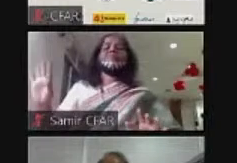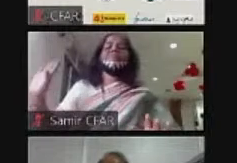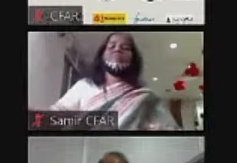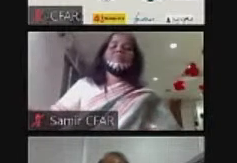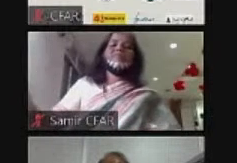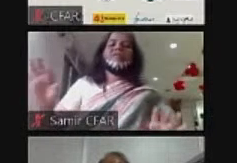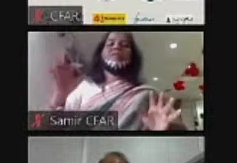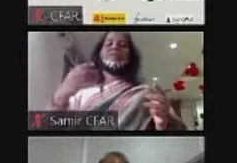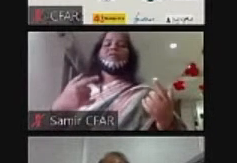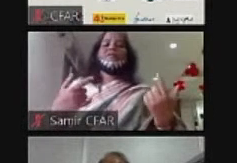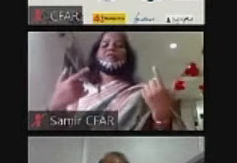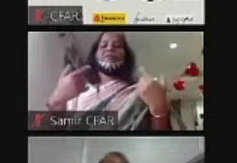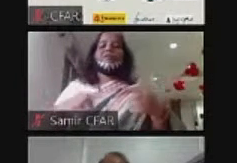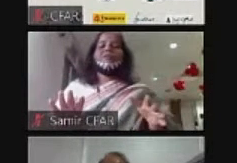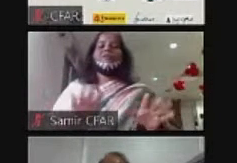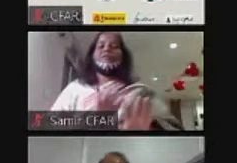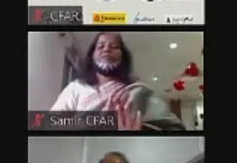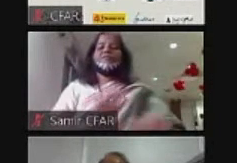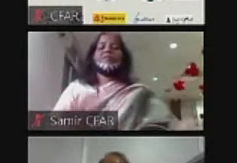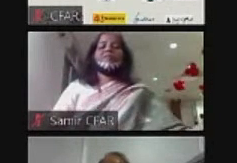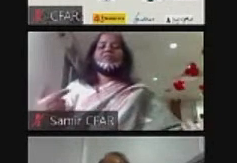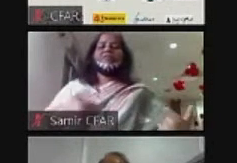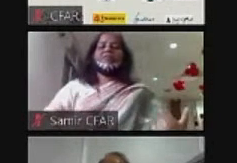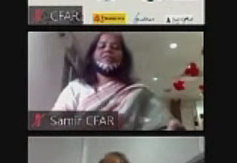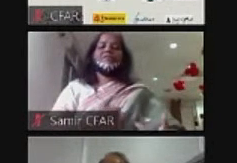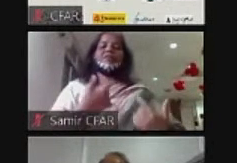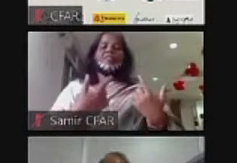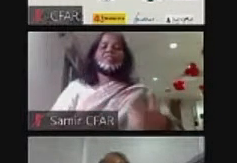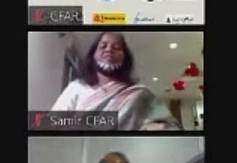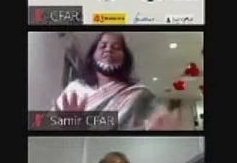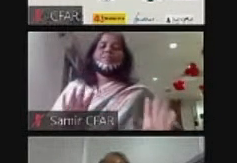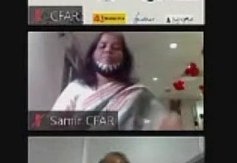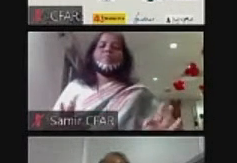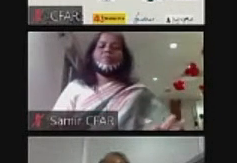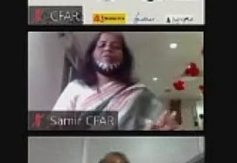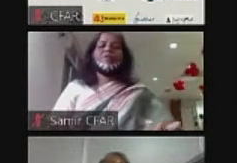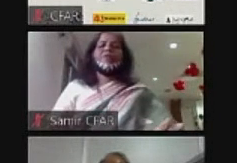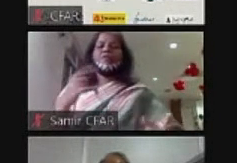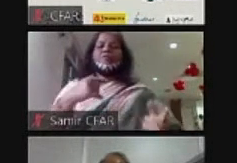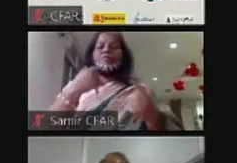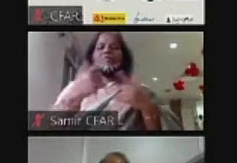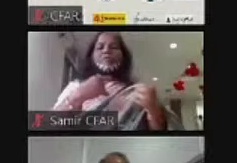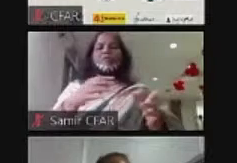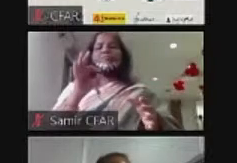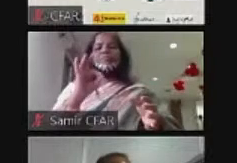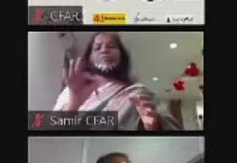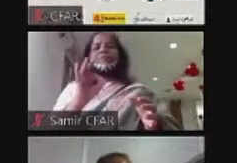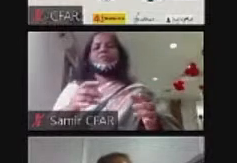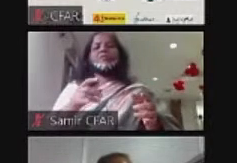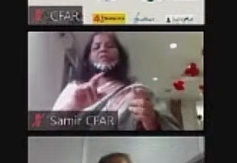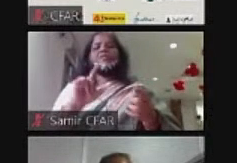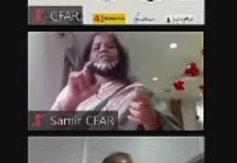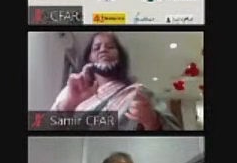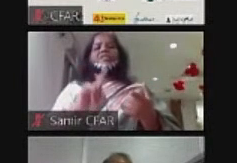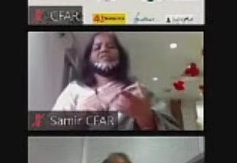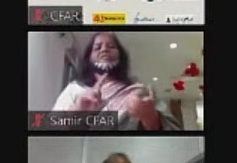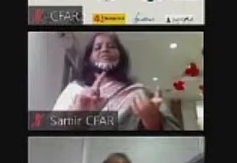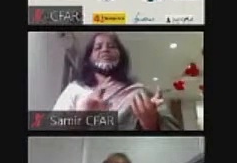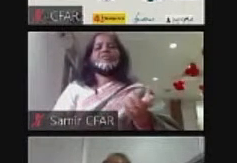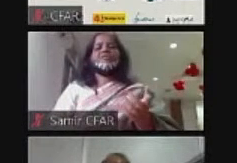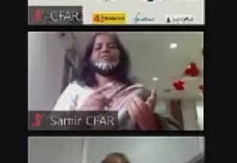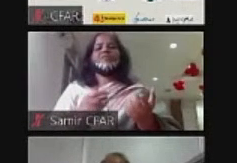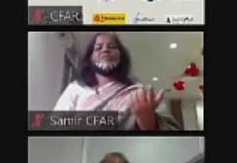where there are good conditions with regard to healthcare, counseling, and such services. We need to make such